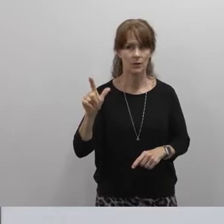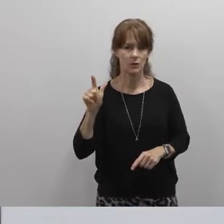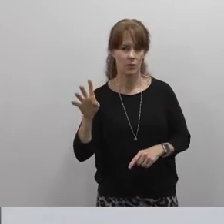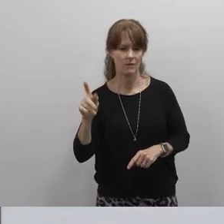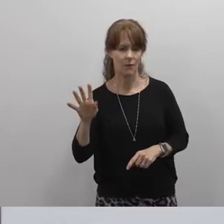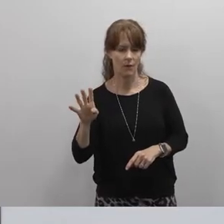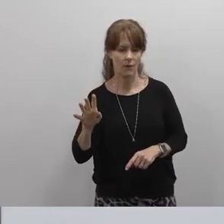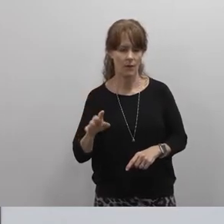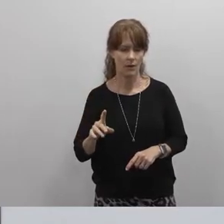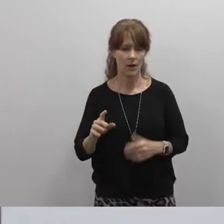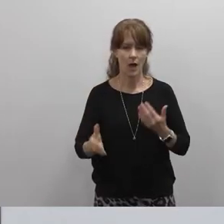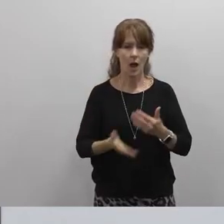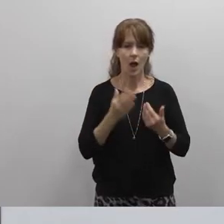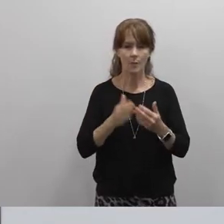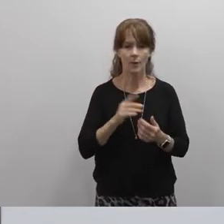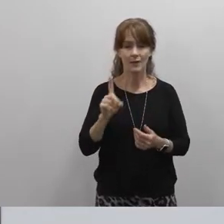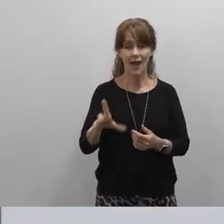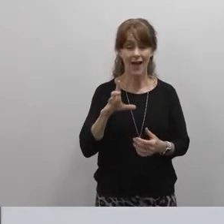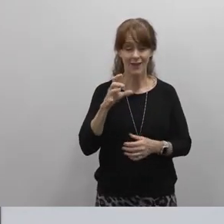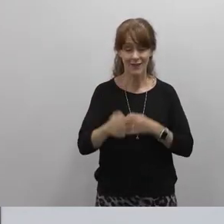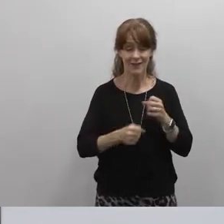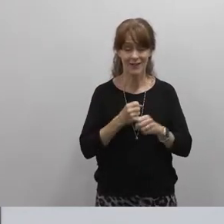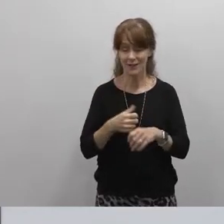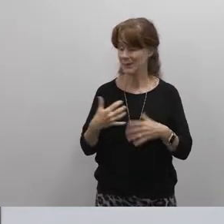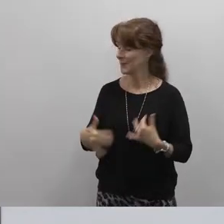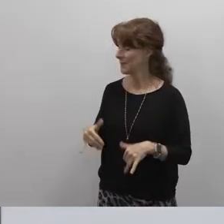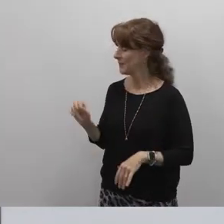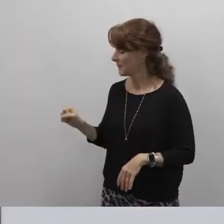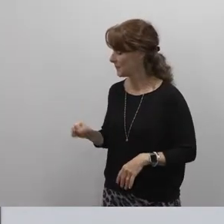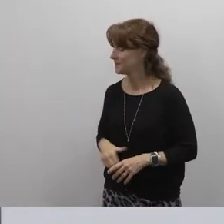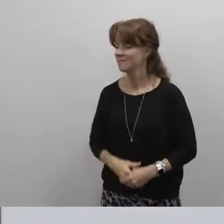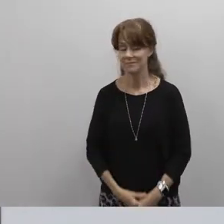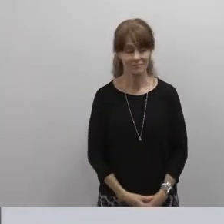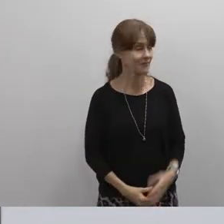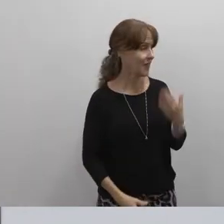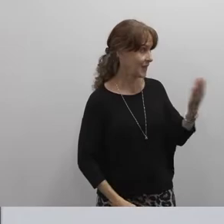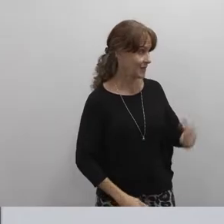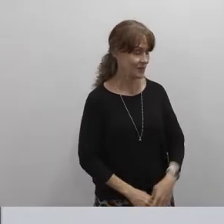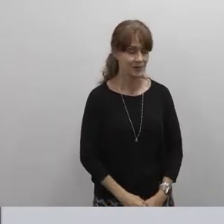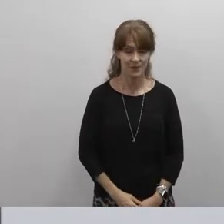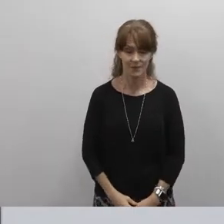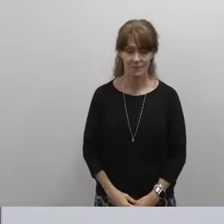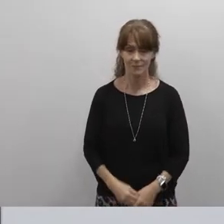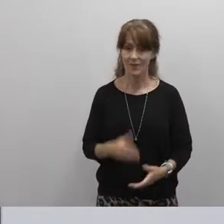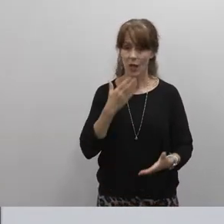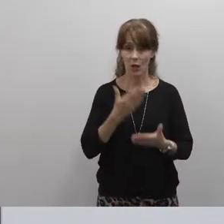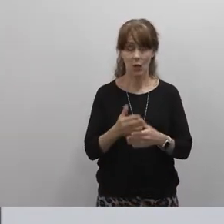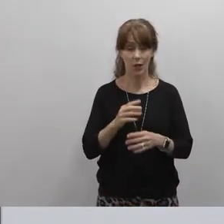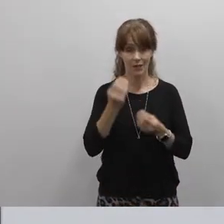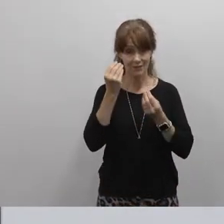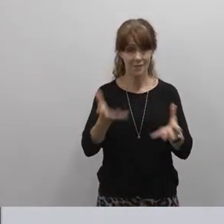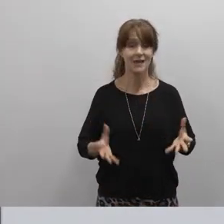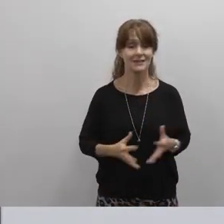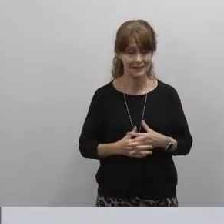24. So almost 100. Yes. Okay. Yeah. Thank you. Great trivia.